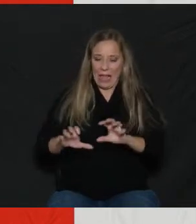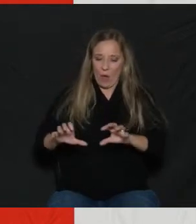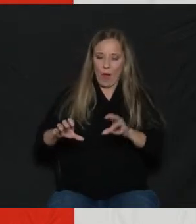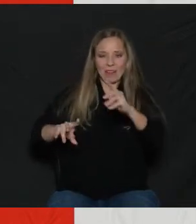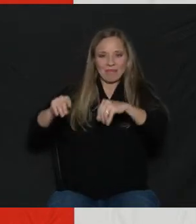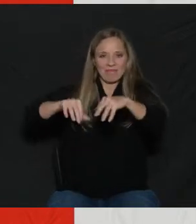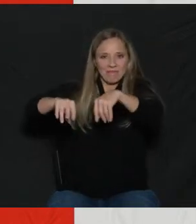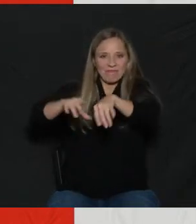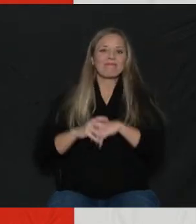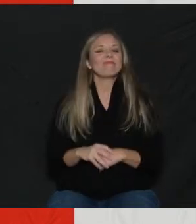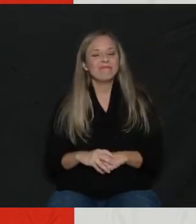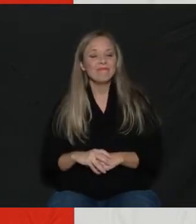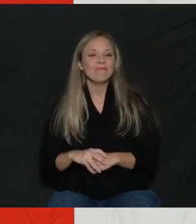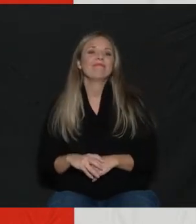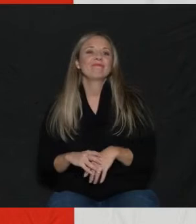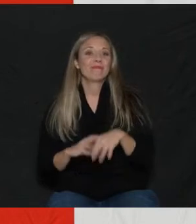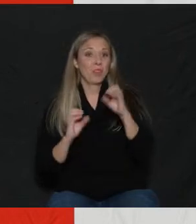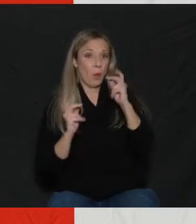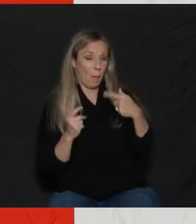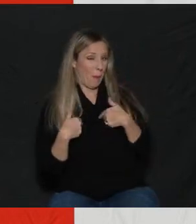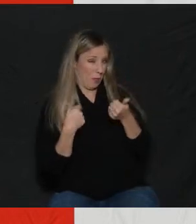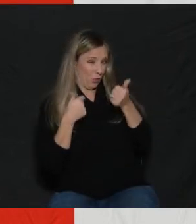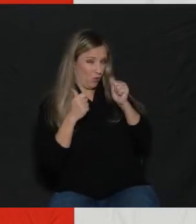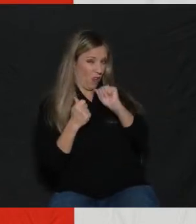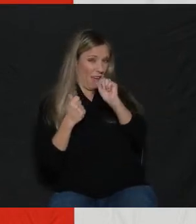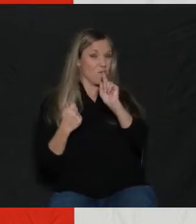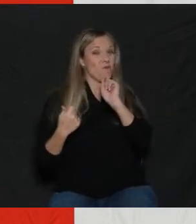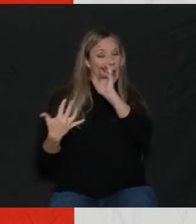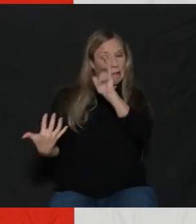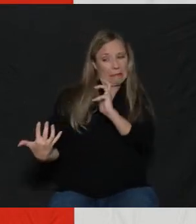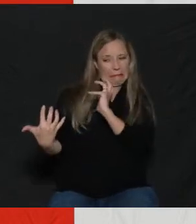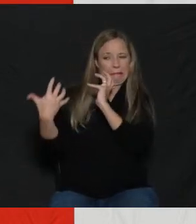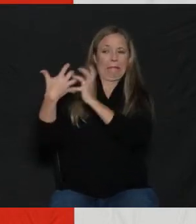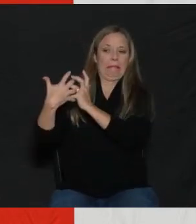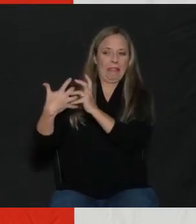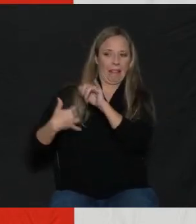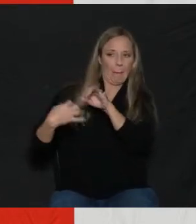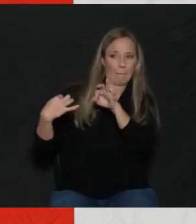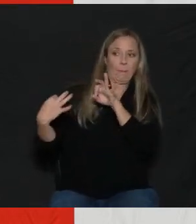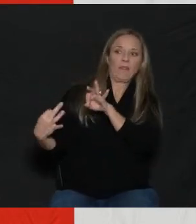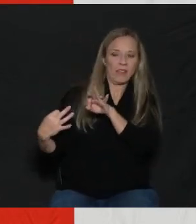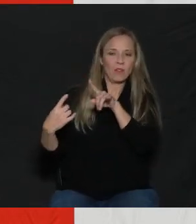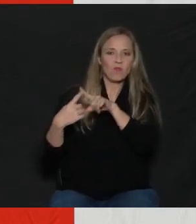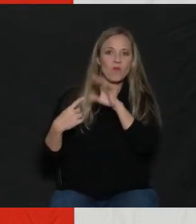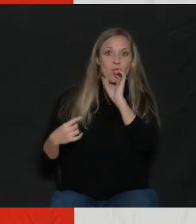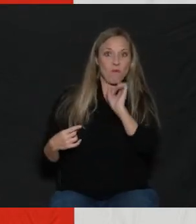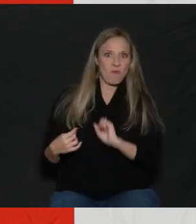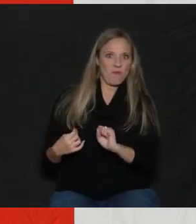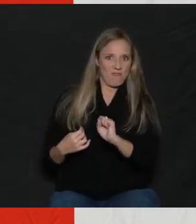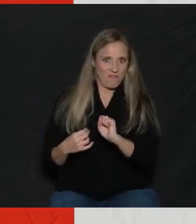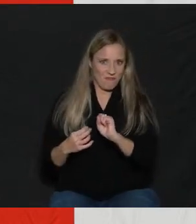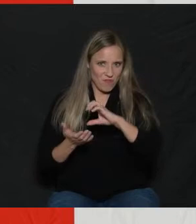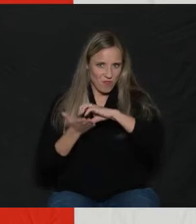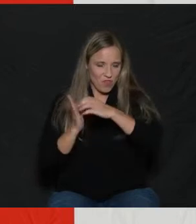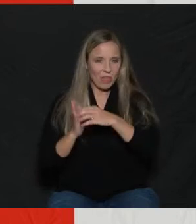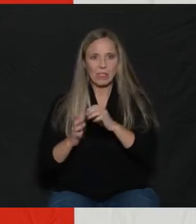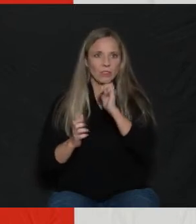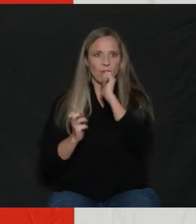right. Okay, so I'm gonna try to get as close as I possibly can to the original. So not too much green sugar.